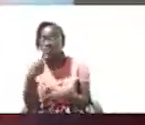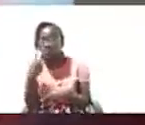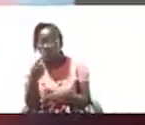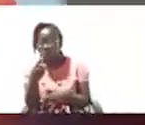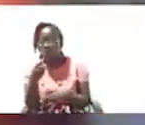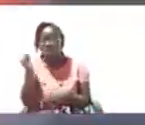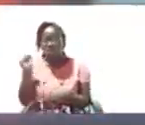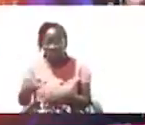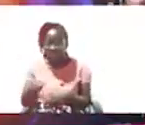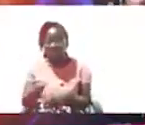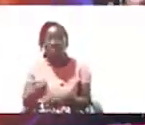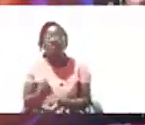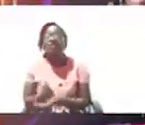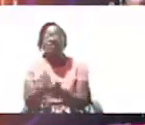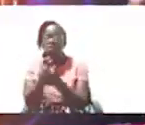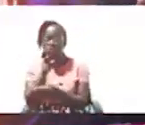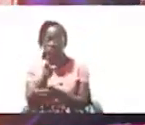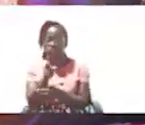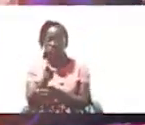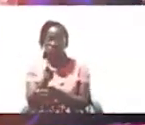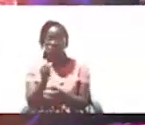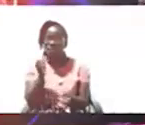leg. And you can walk.